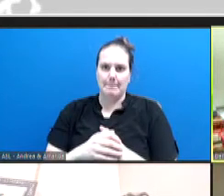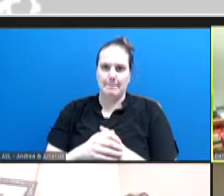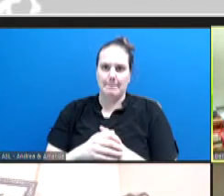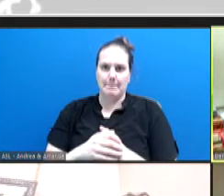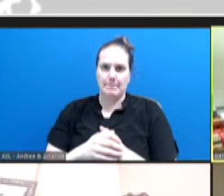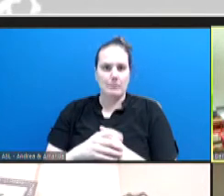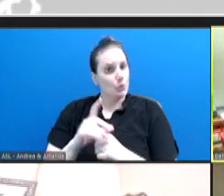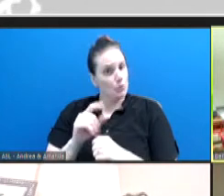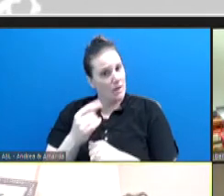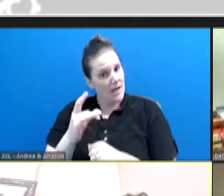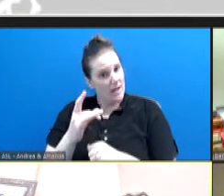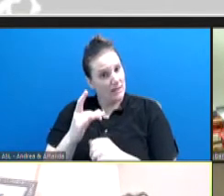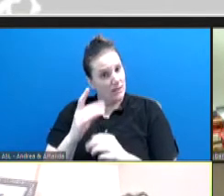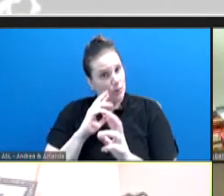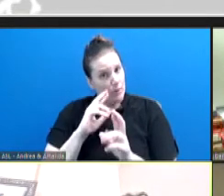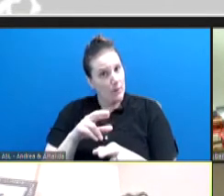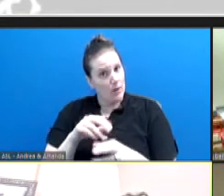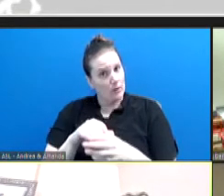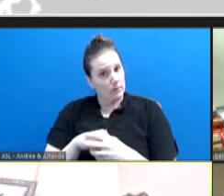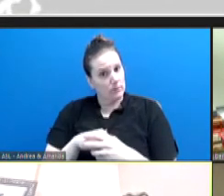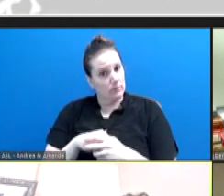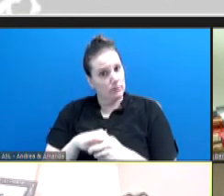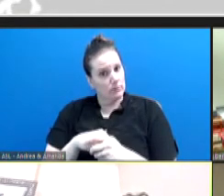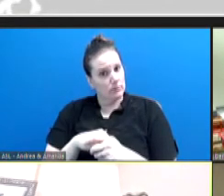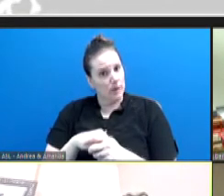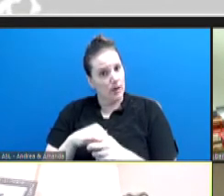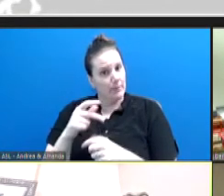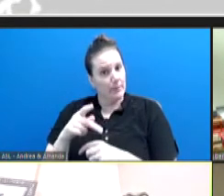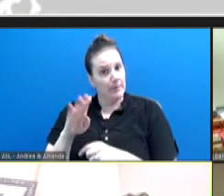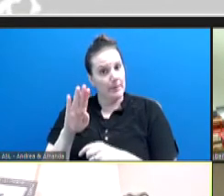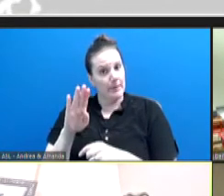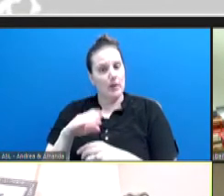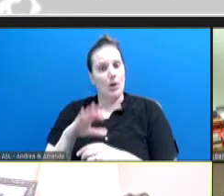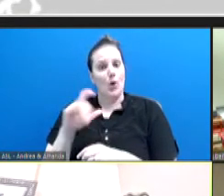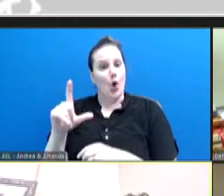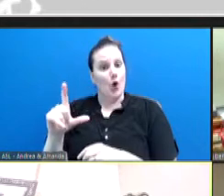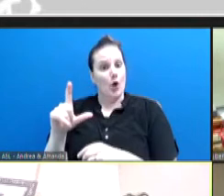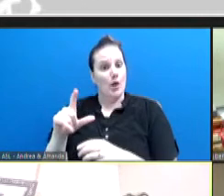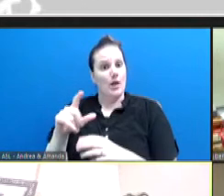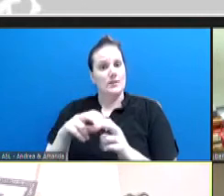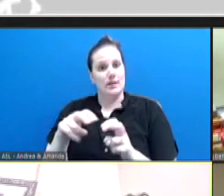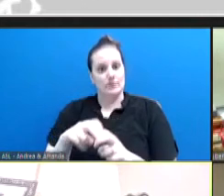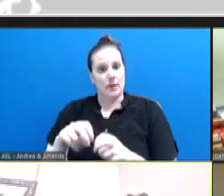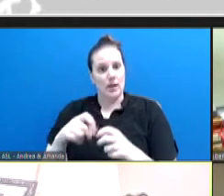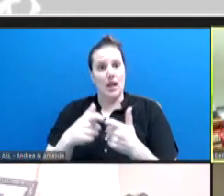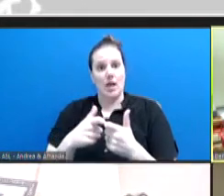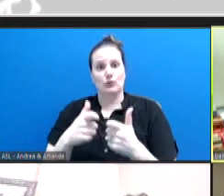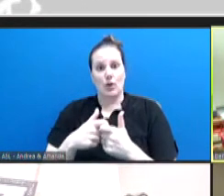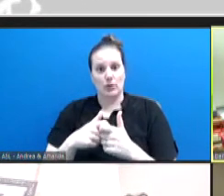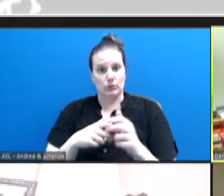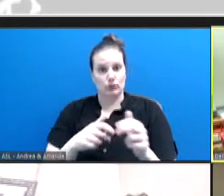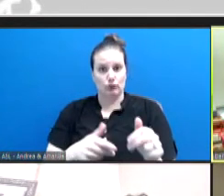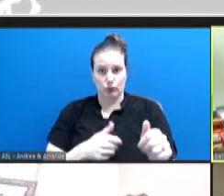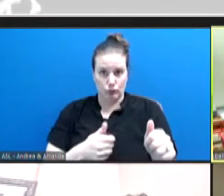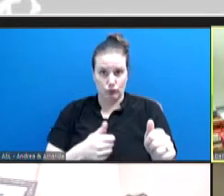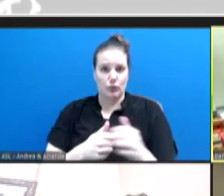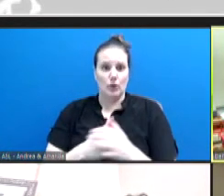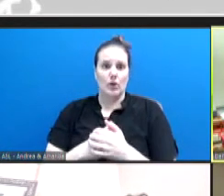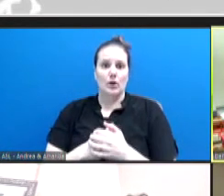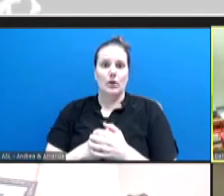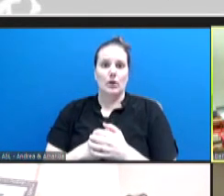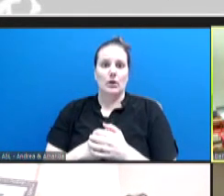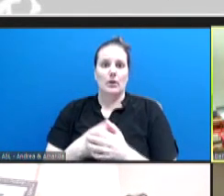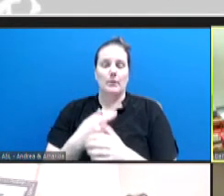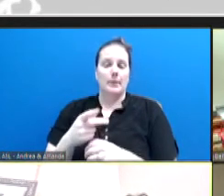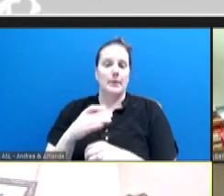report? Yes, I am. PBB's COCO assessment, electronic tracking of training, COCO assessment.